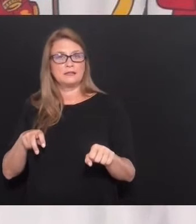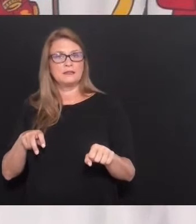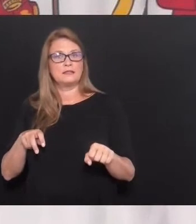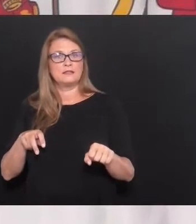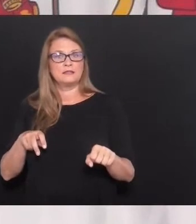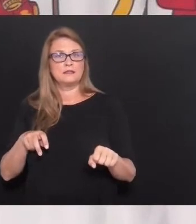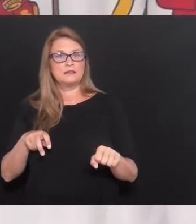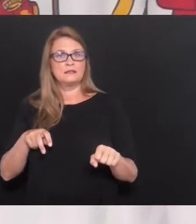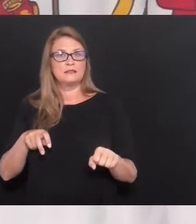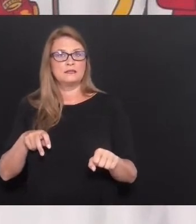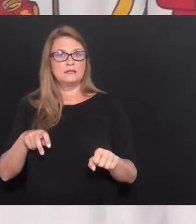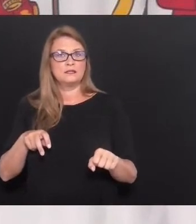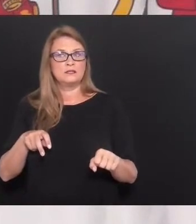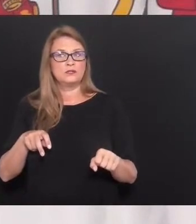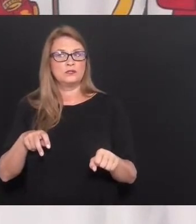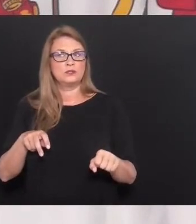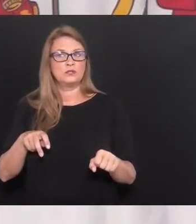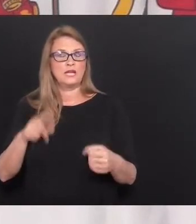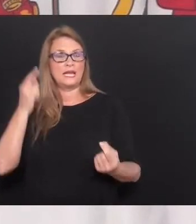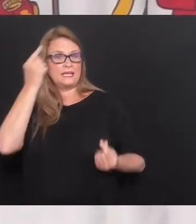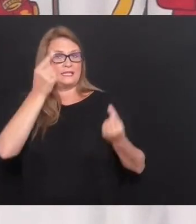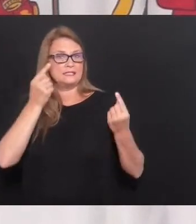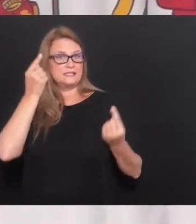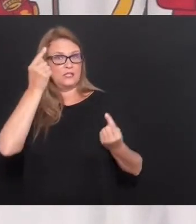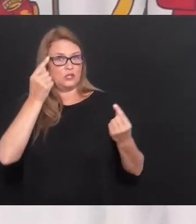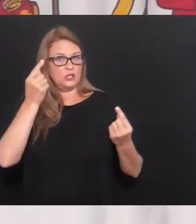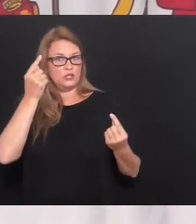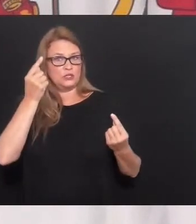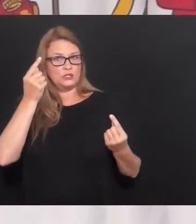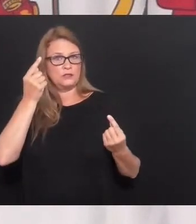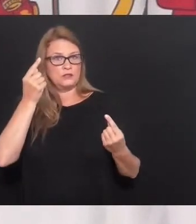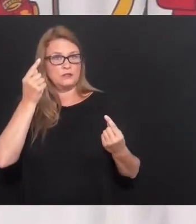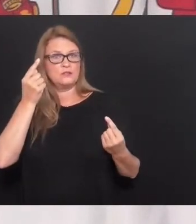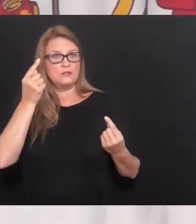You should step back and just consider just this.